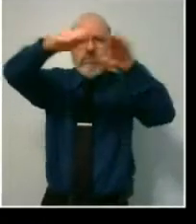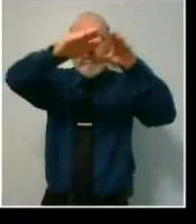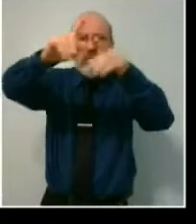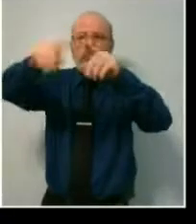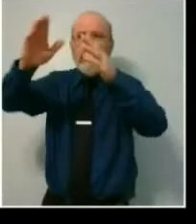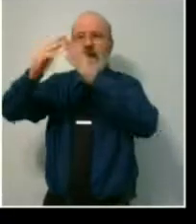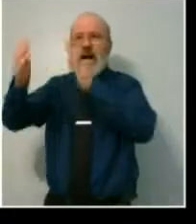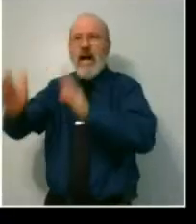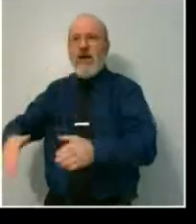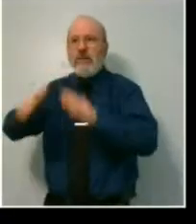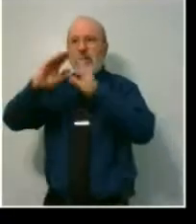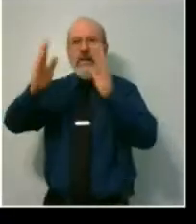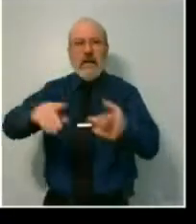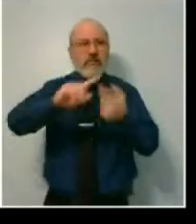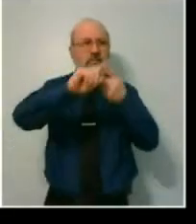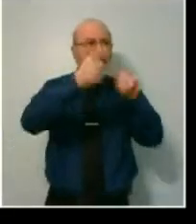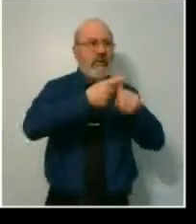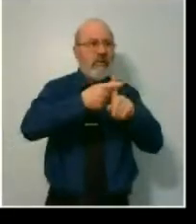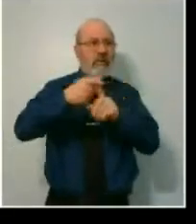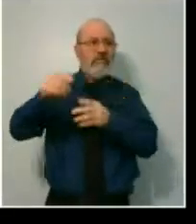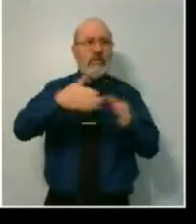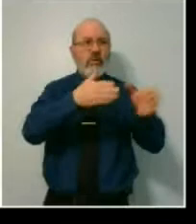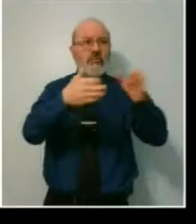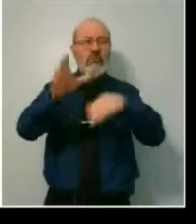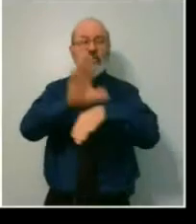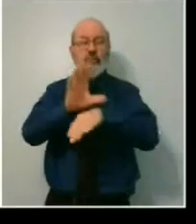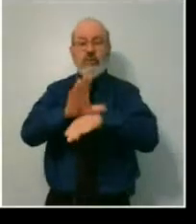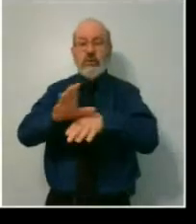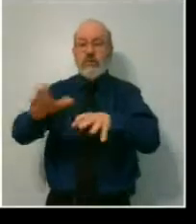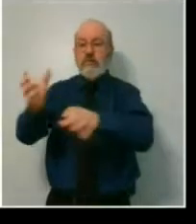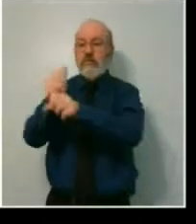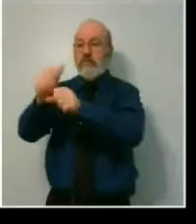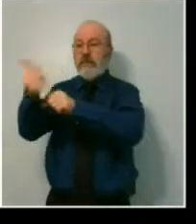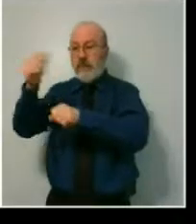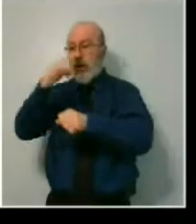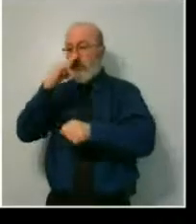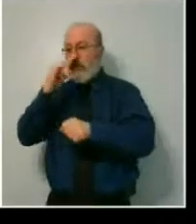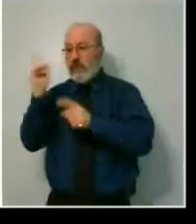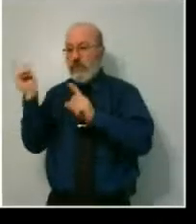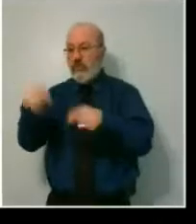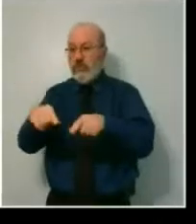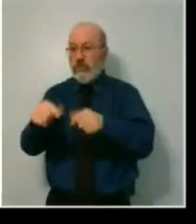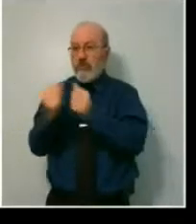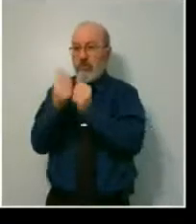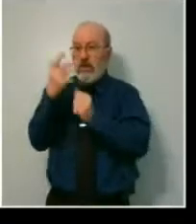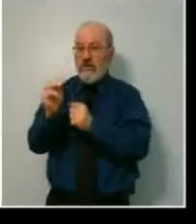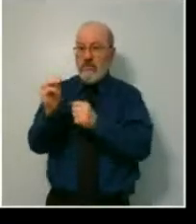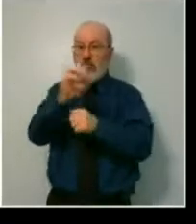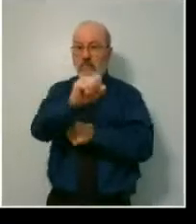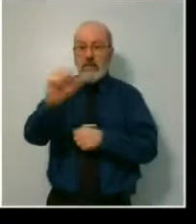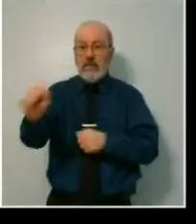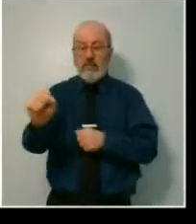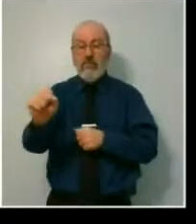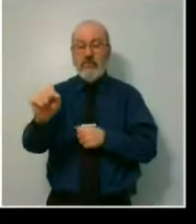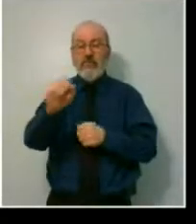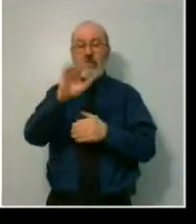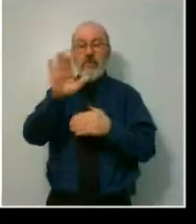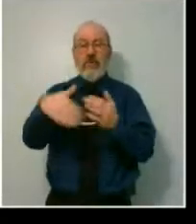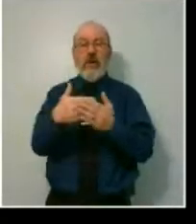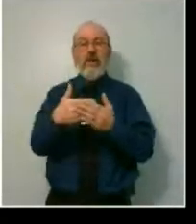friends en route to church, picks up other kids to come to Sunday school. All of this takes him